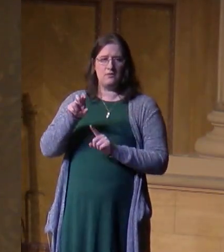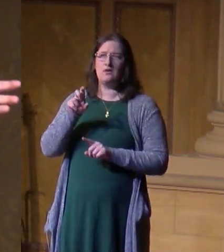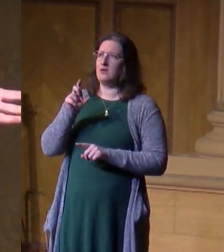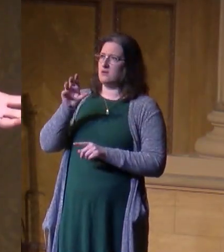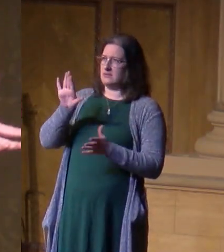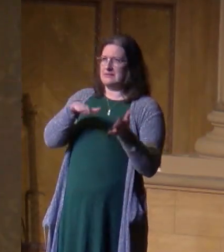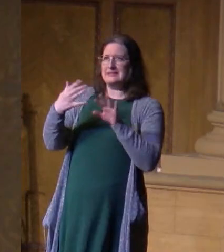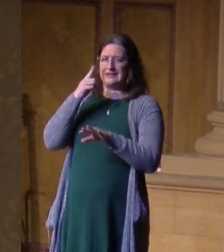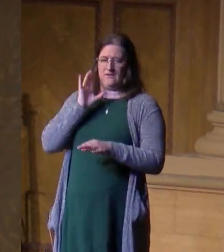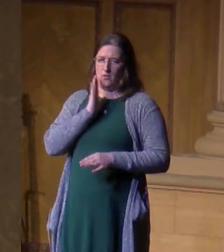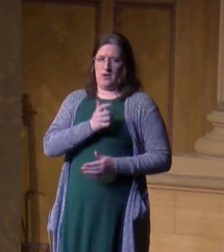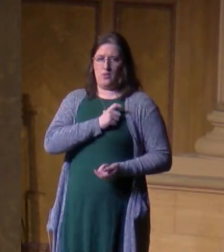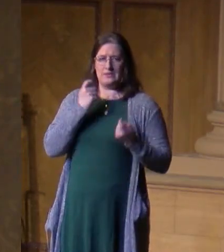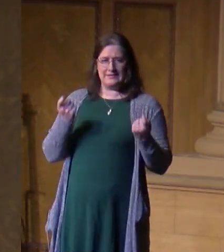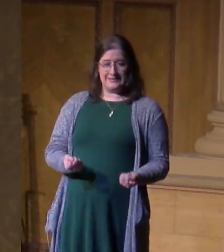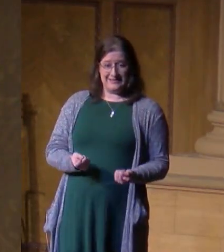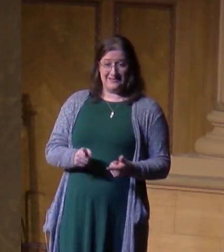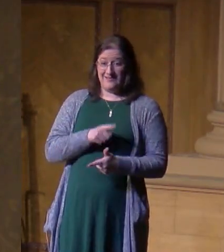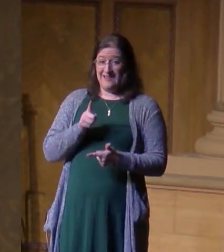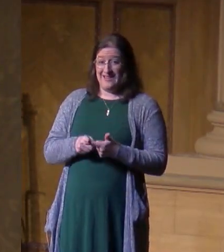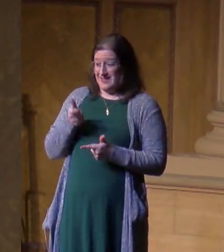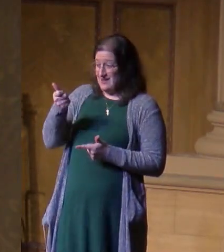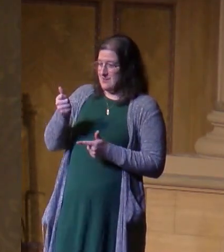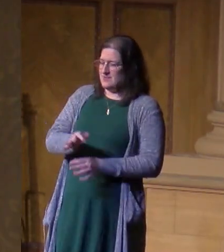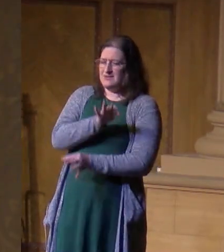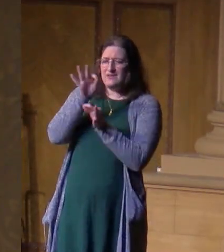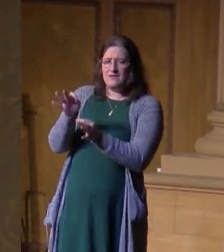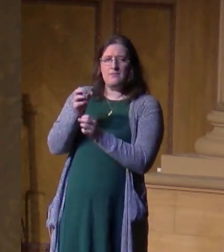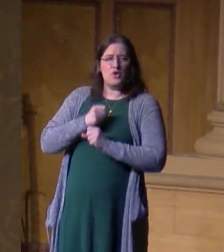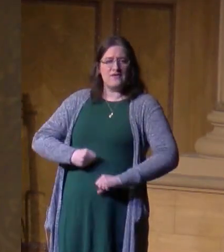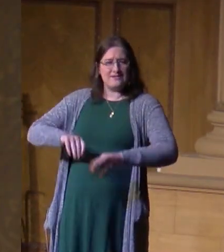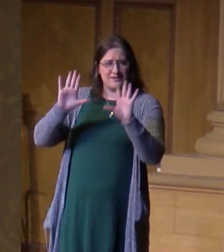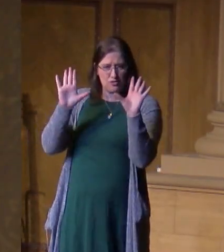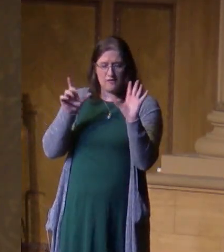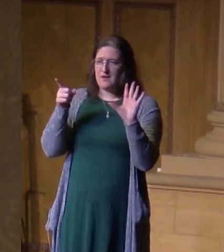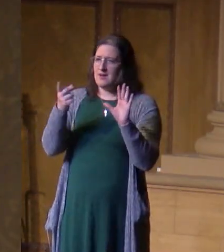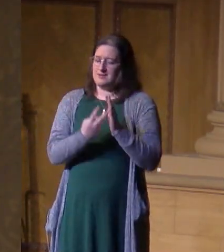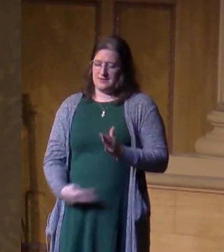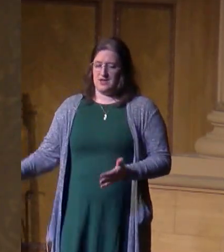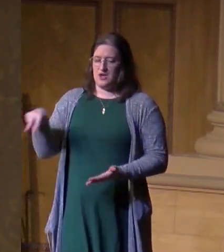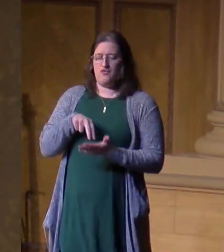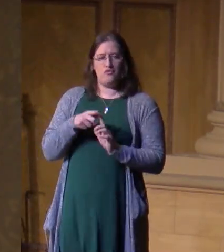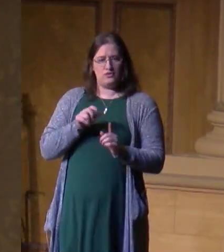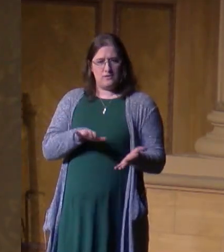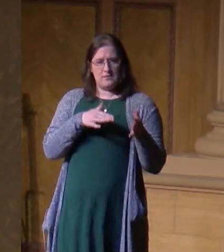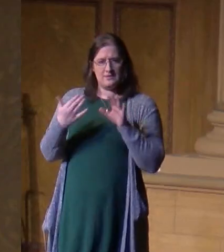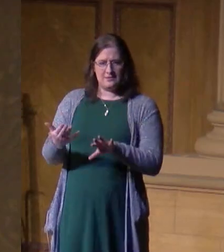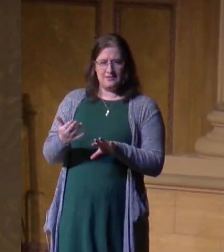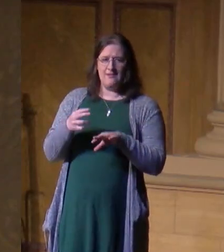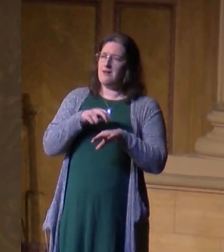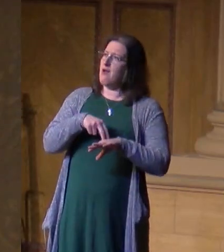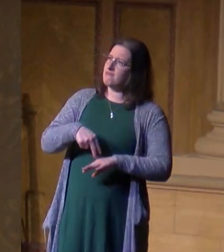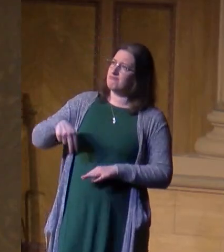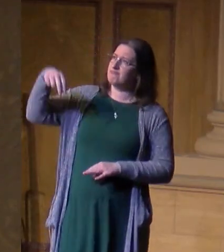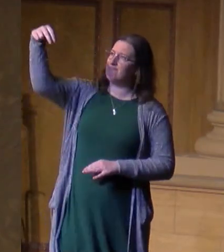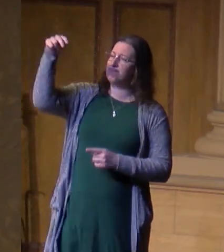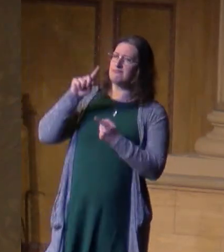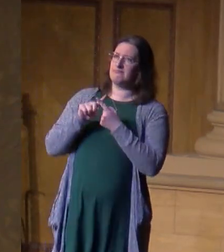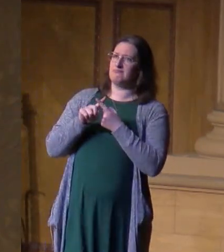sacrifice, he rose from the dead, ascended to the right hand of the Father until he comes back to bring salvation